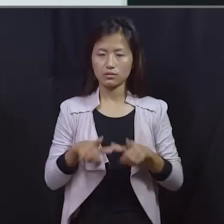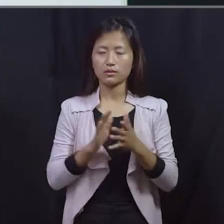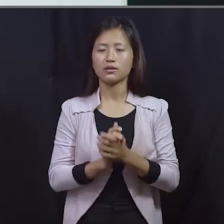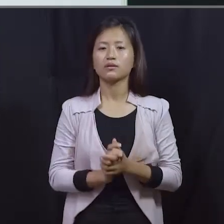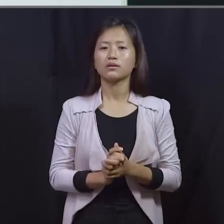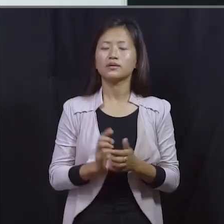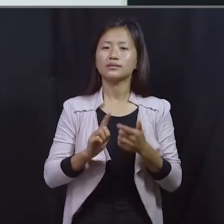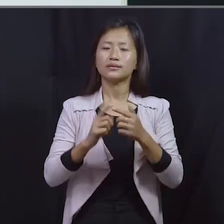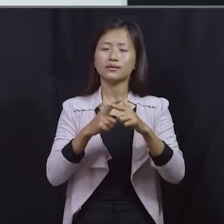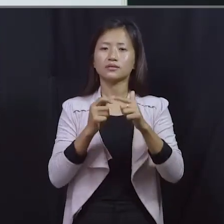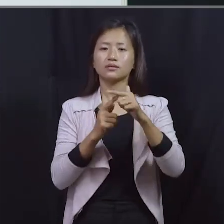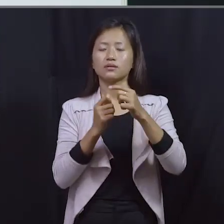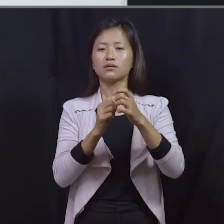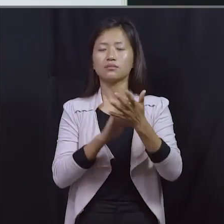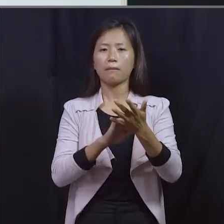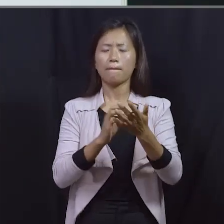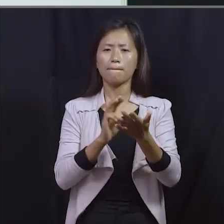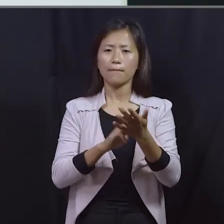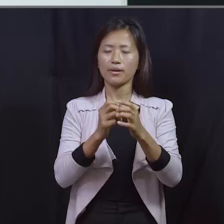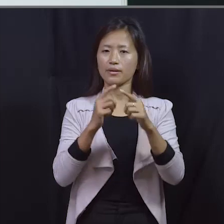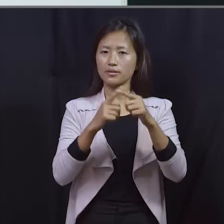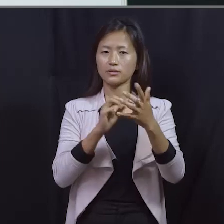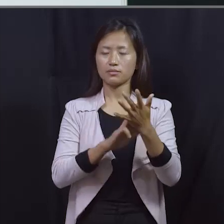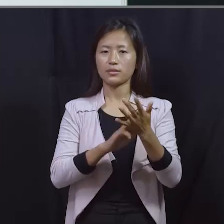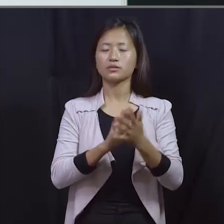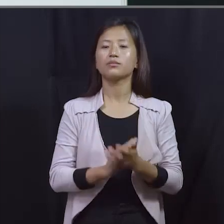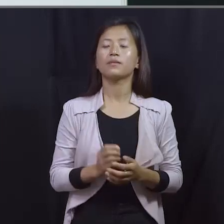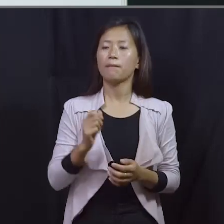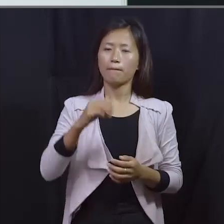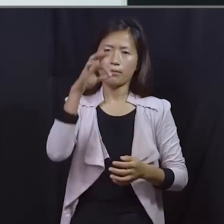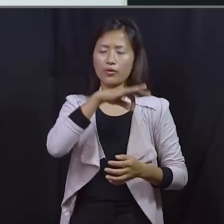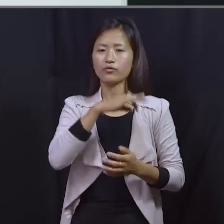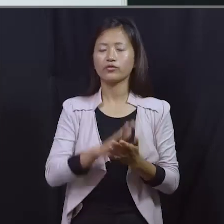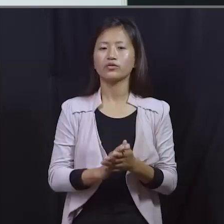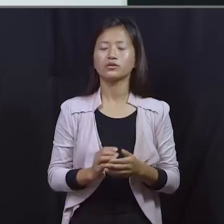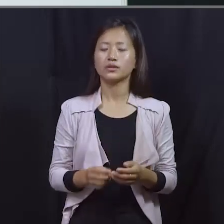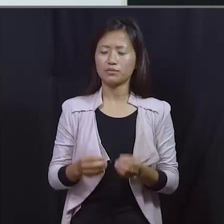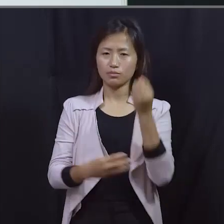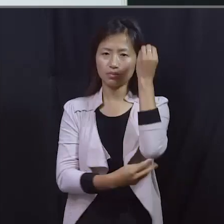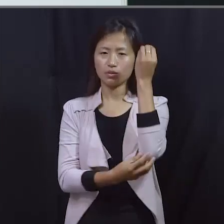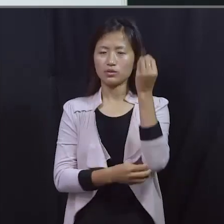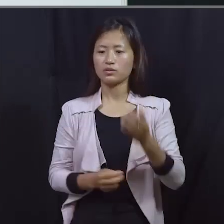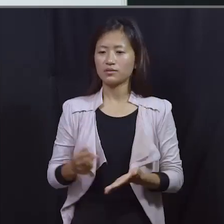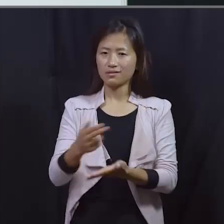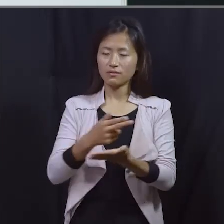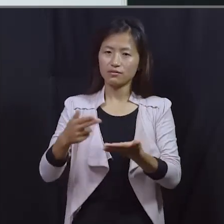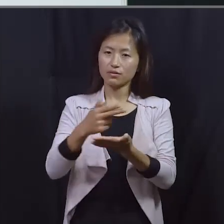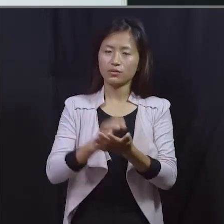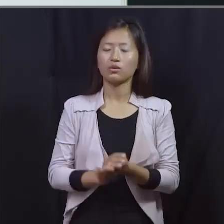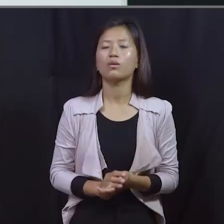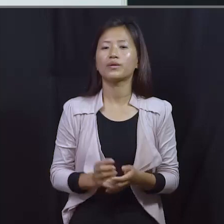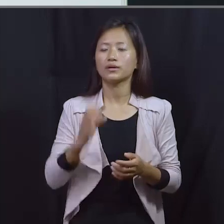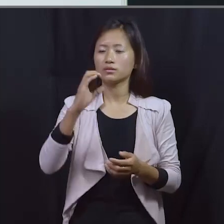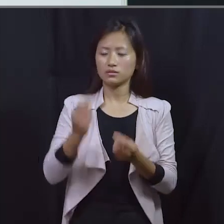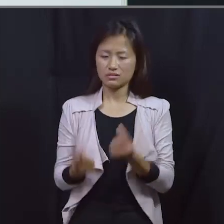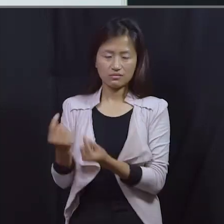is to extract maximum profit from the Indian farmers or the poor Indian cultivators. The